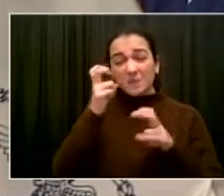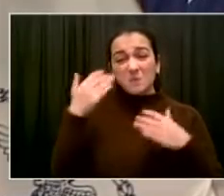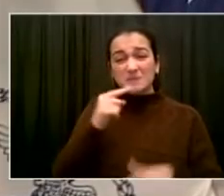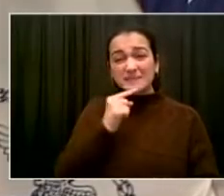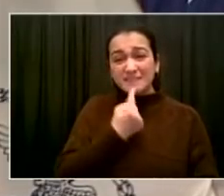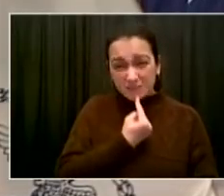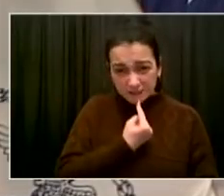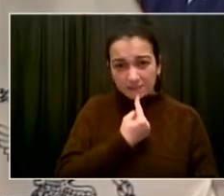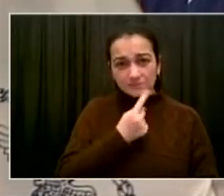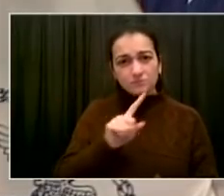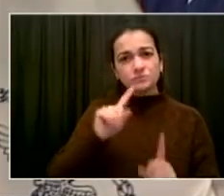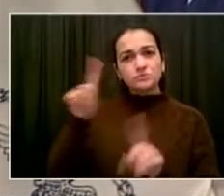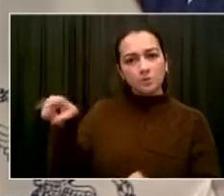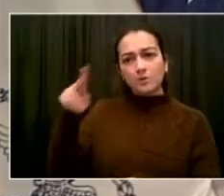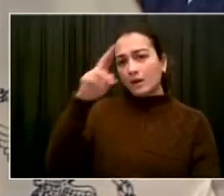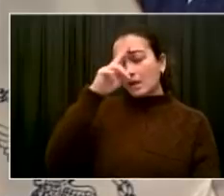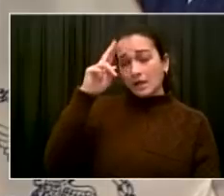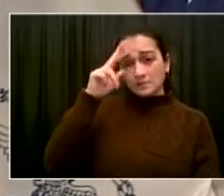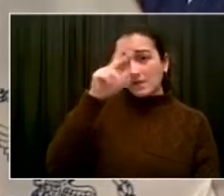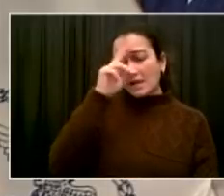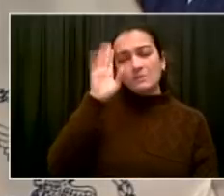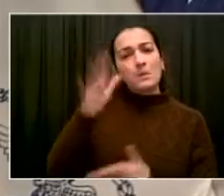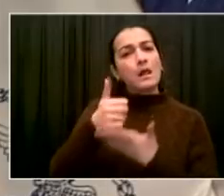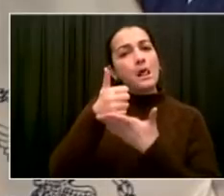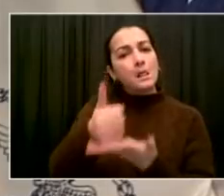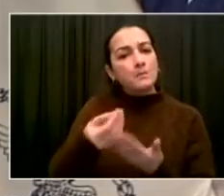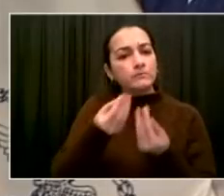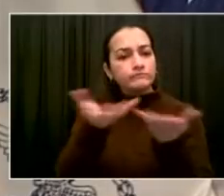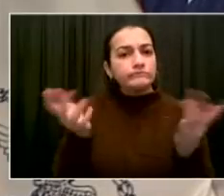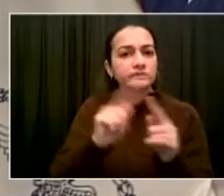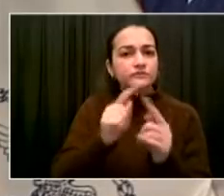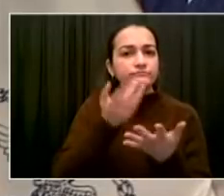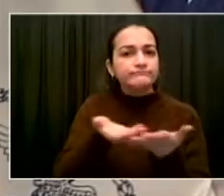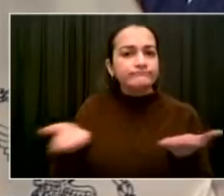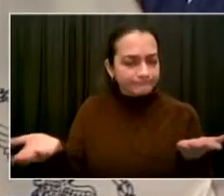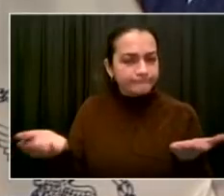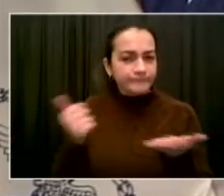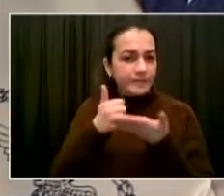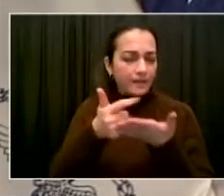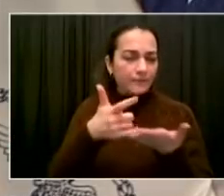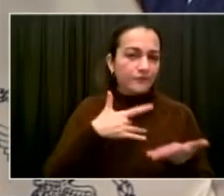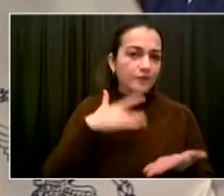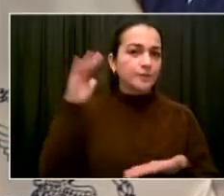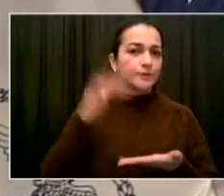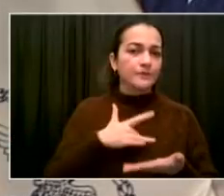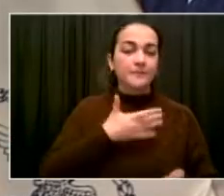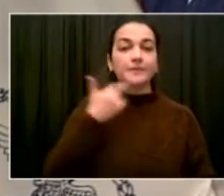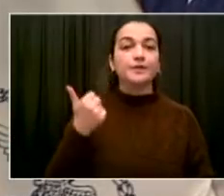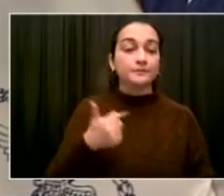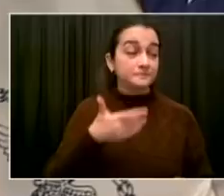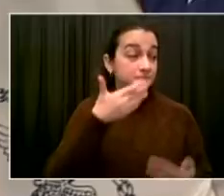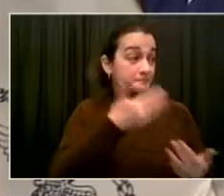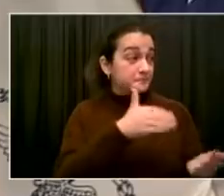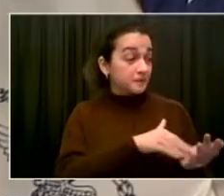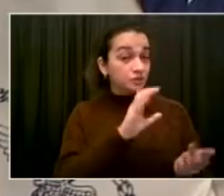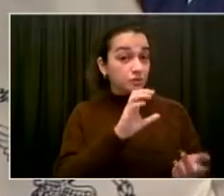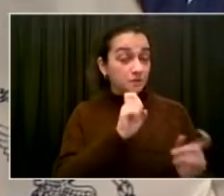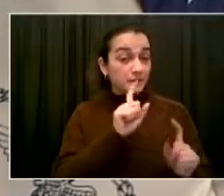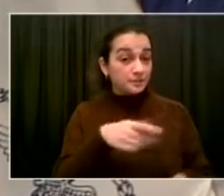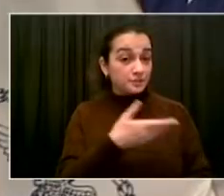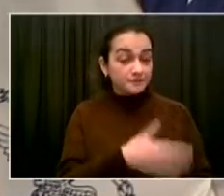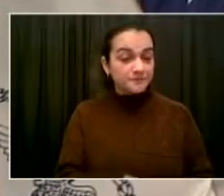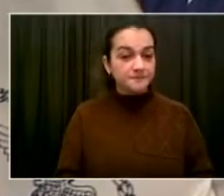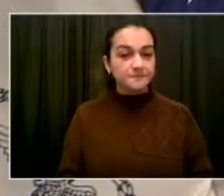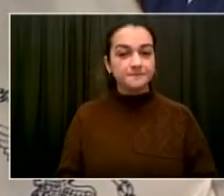So, Dr. Choksi, why don't you speak to sort of what our tools are right now